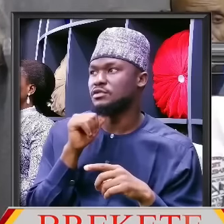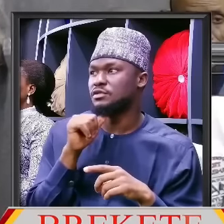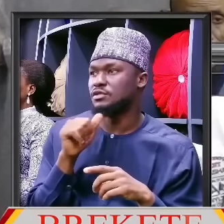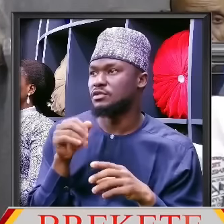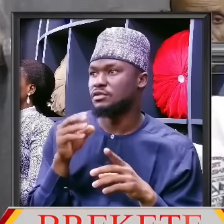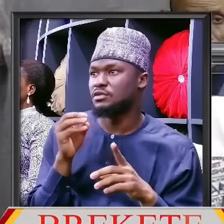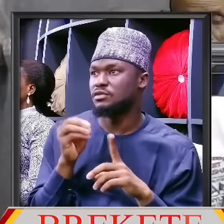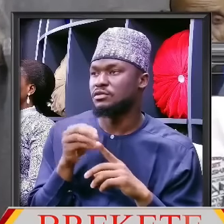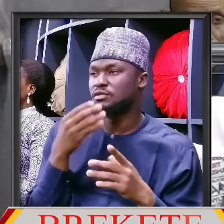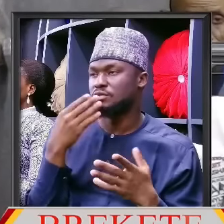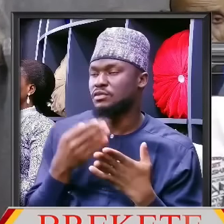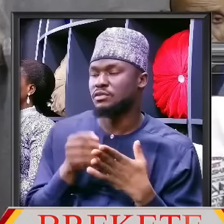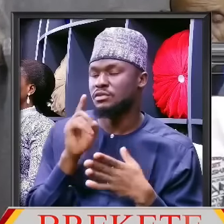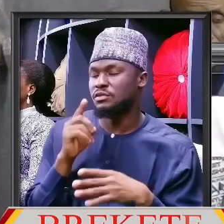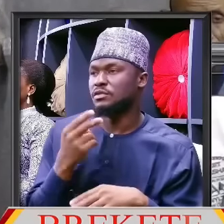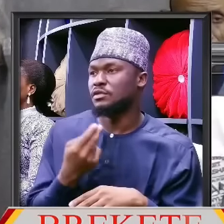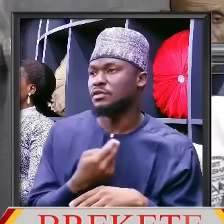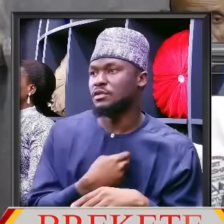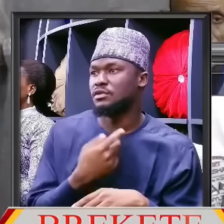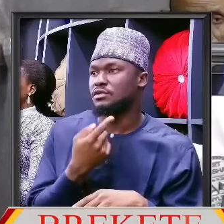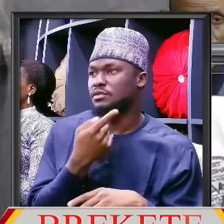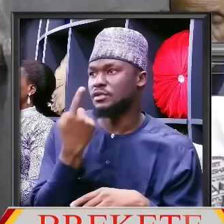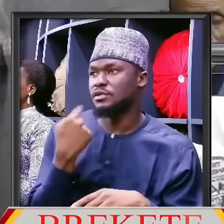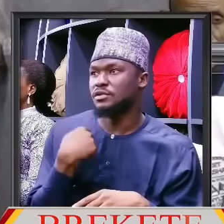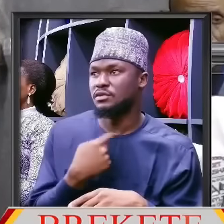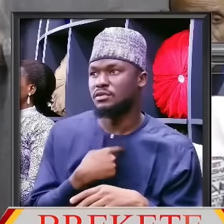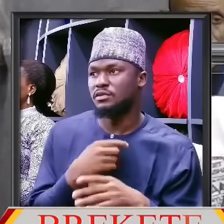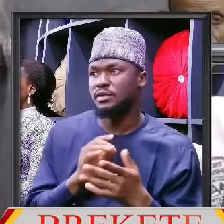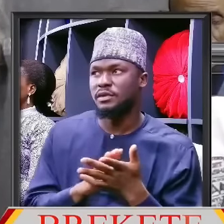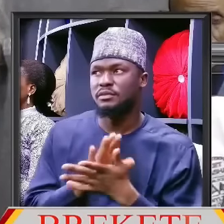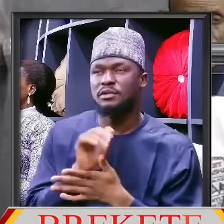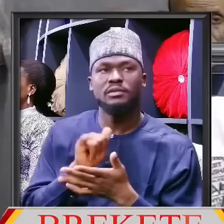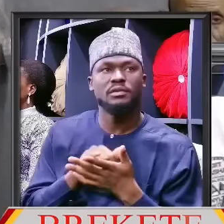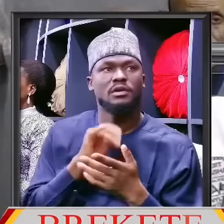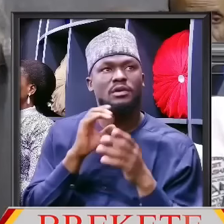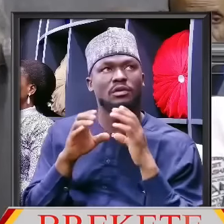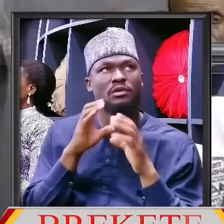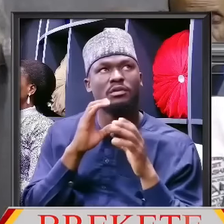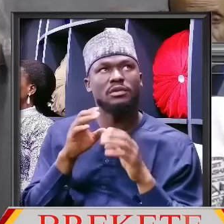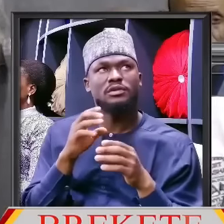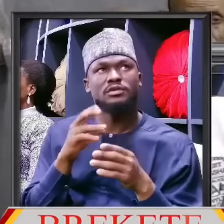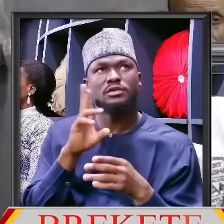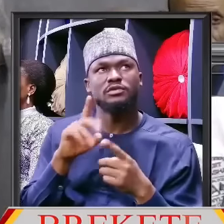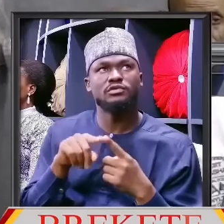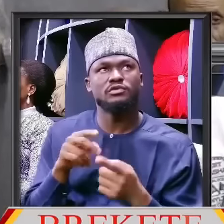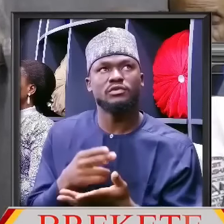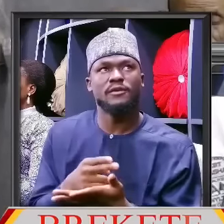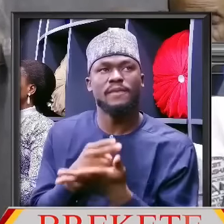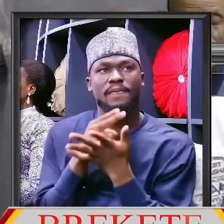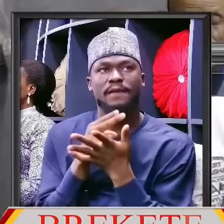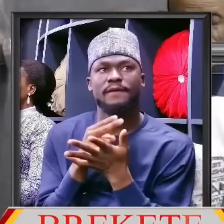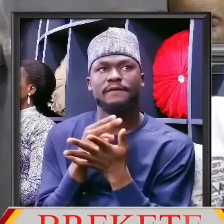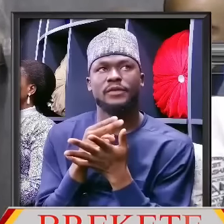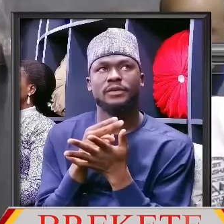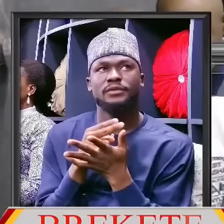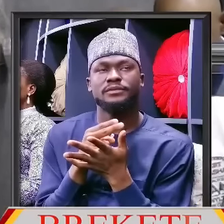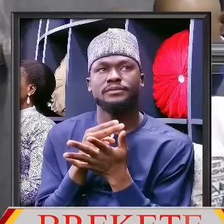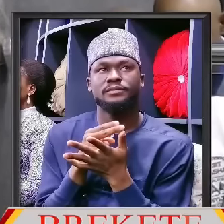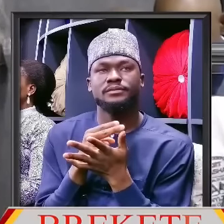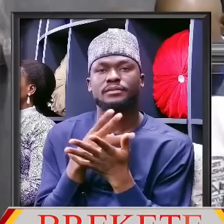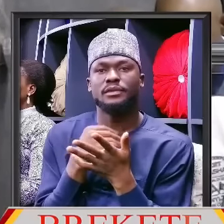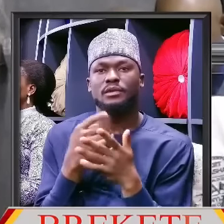good for us. Because we believe, say, dialogue, it they help well, well. But what we